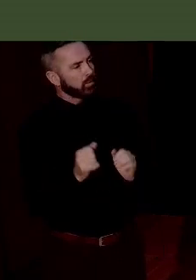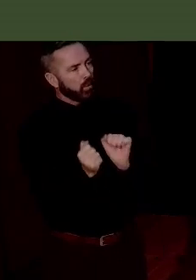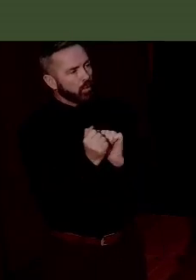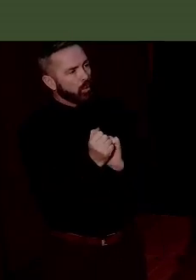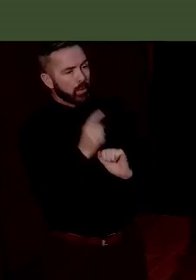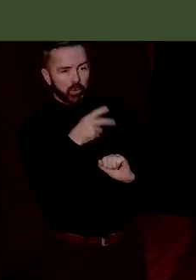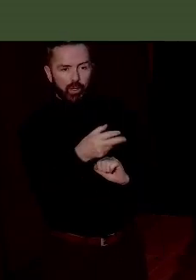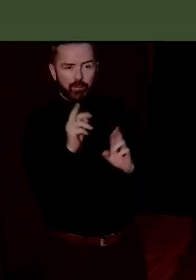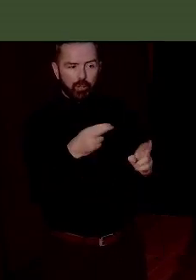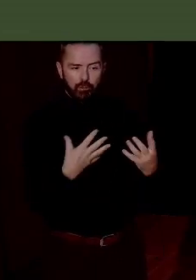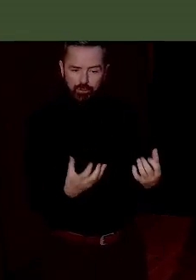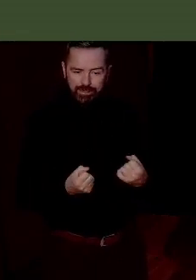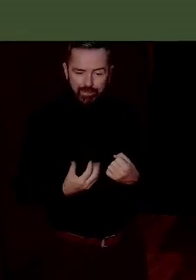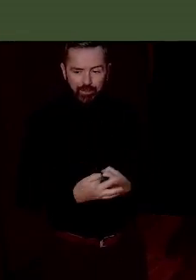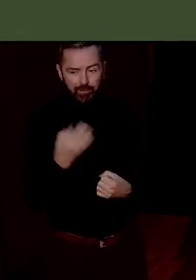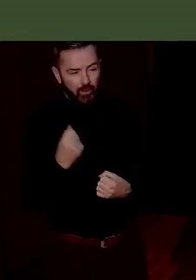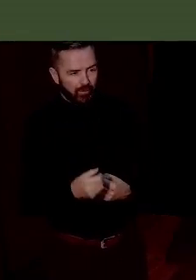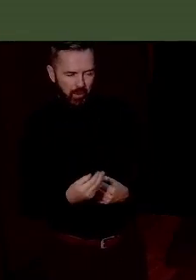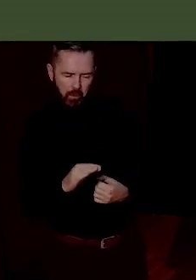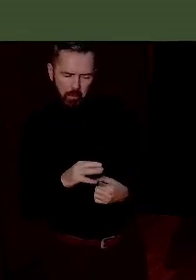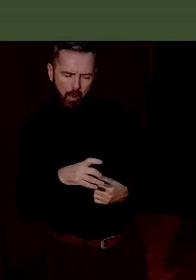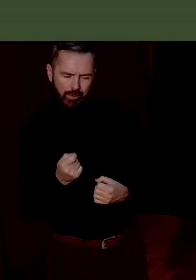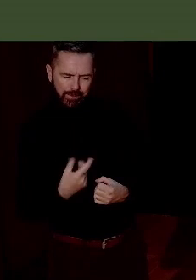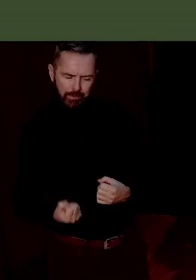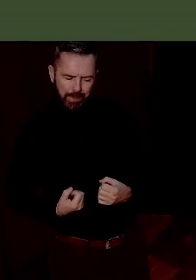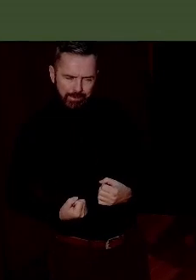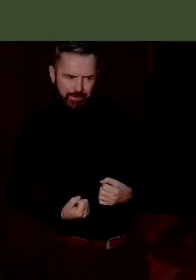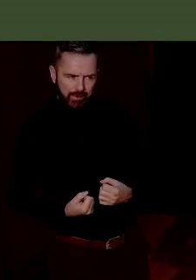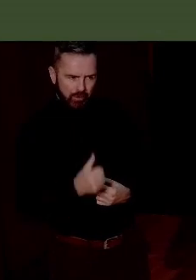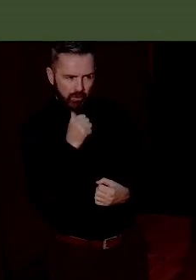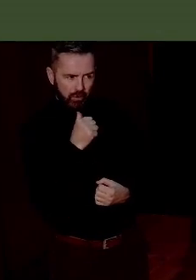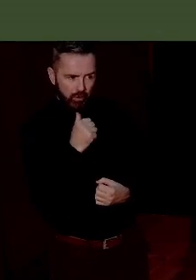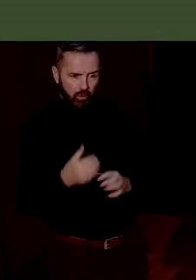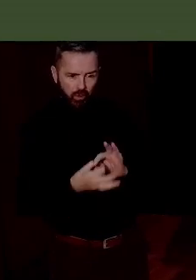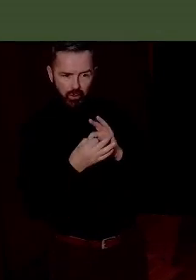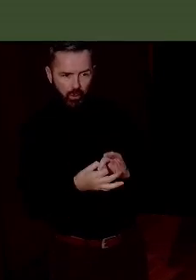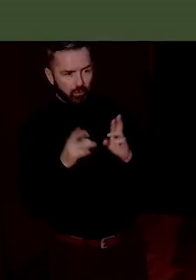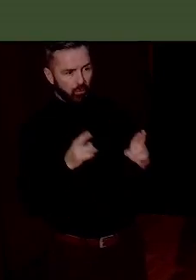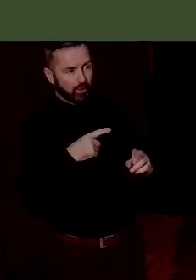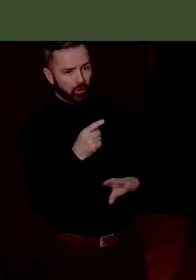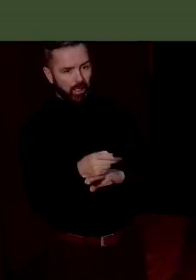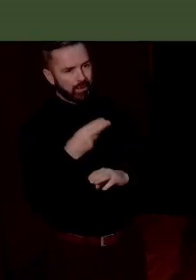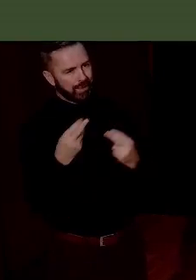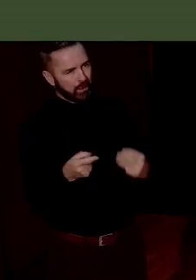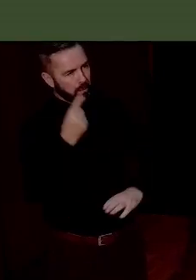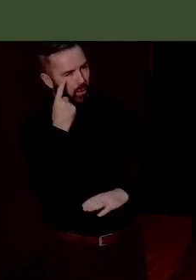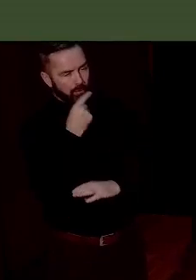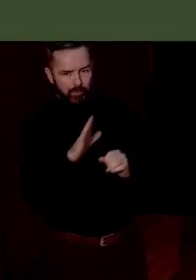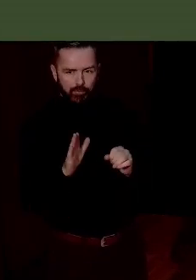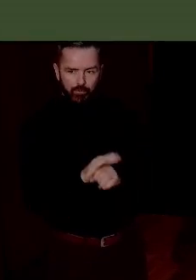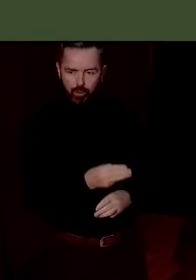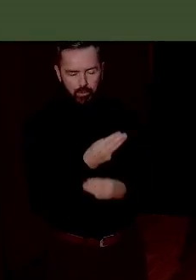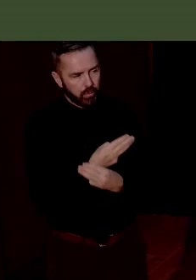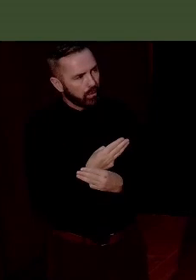had a right to a pension if you had modest means. That's the critical thing about it. There's no corresponding right to poor relief. You have to prove you're absolutely destitute. The